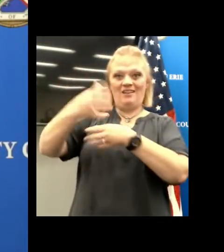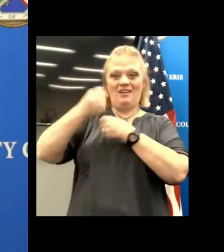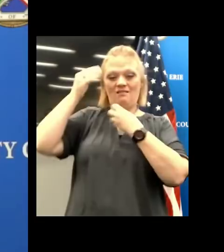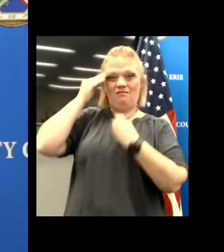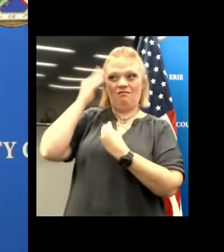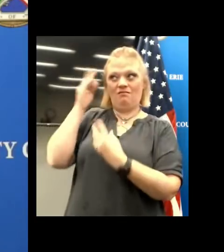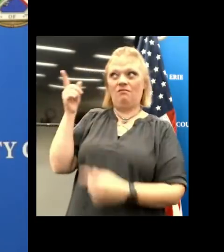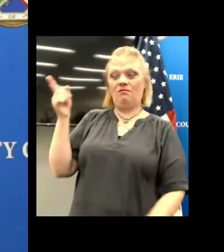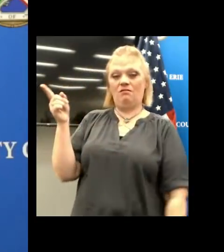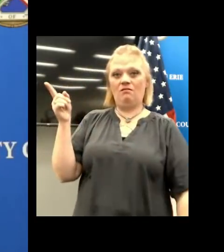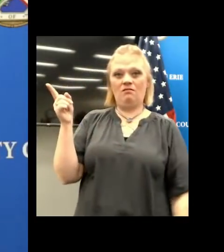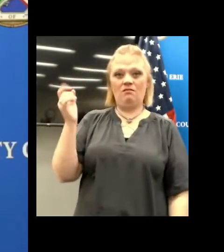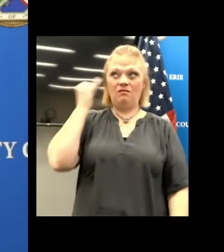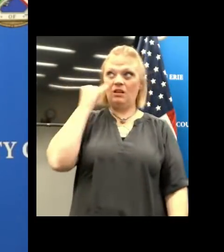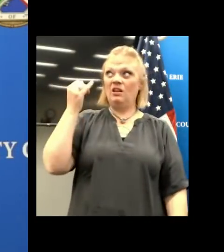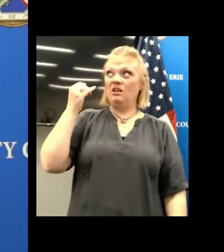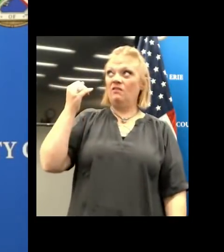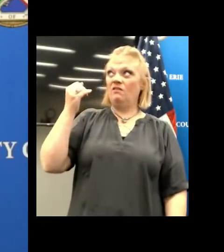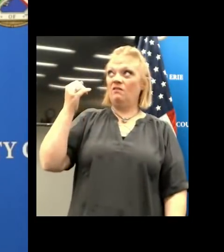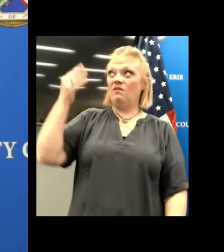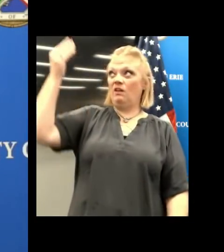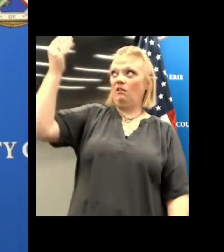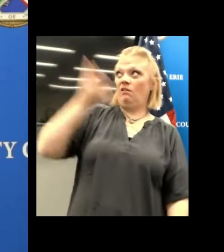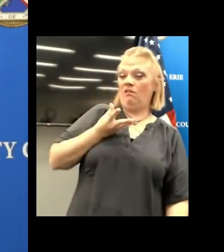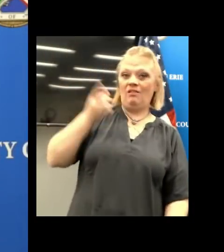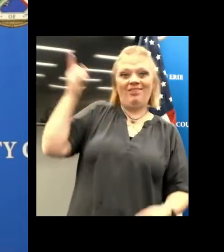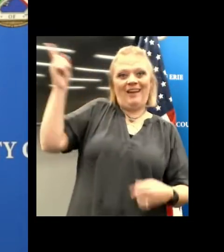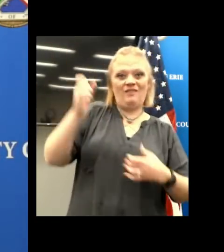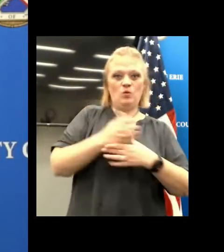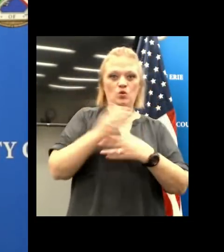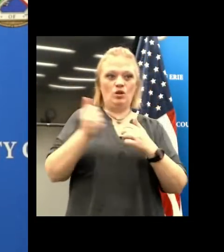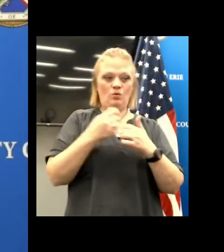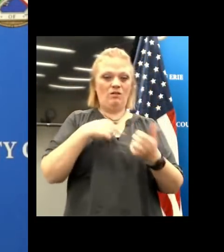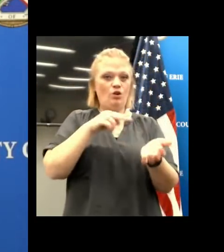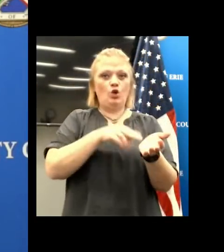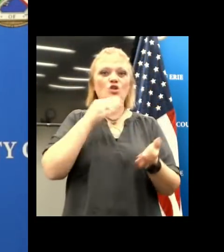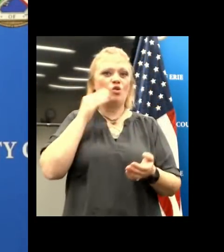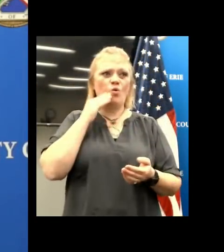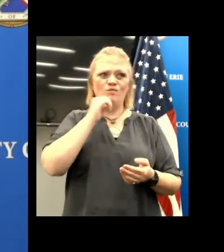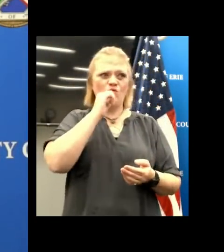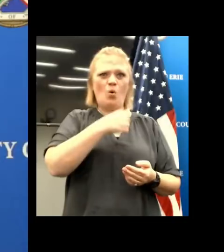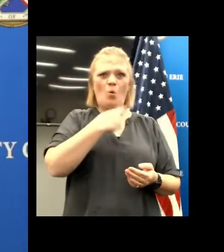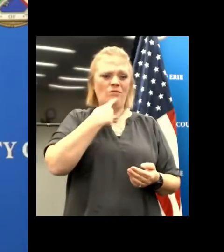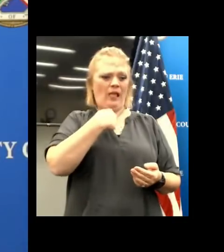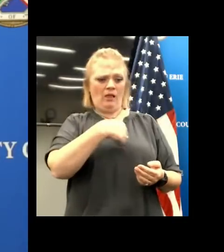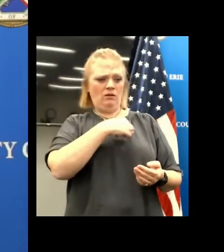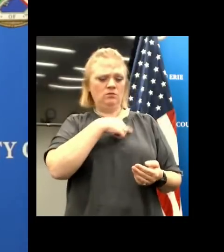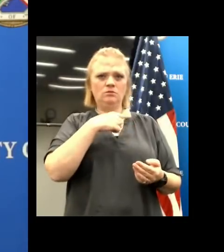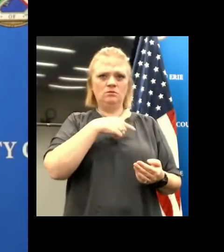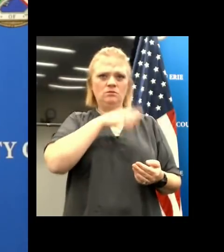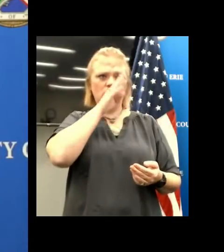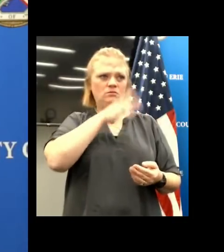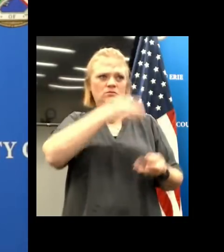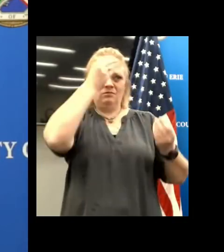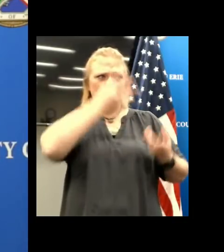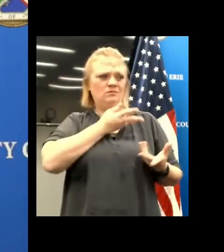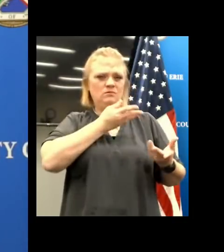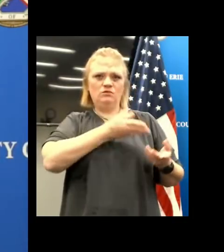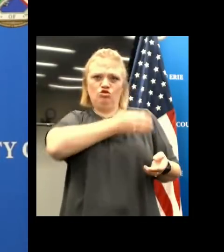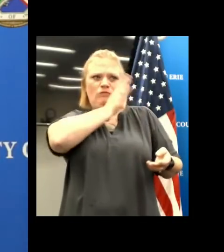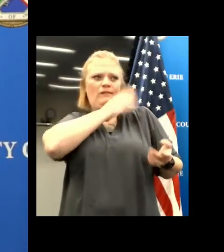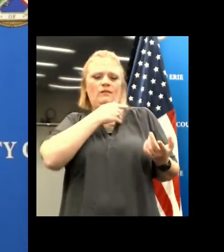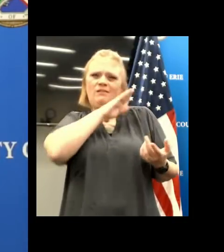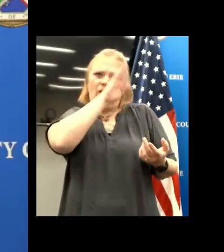then if we get it, they share it with us. The nursing homes do not give us any data directly. They never have, and they're